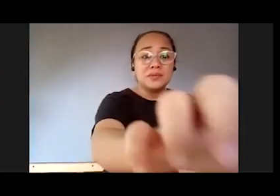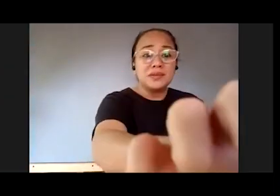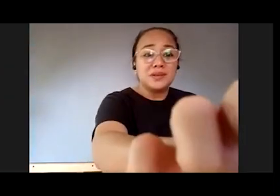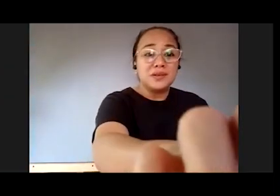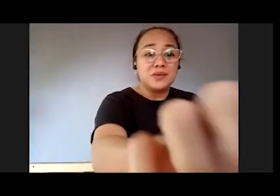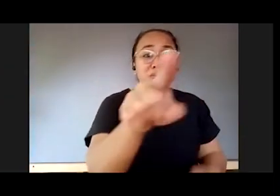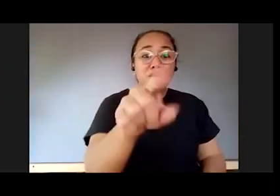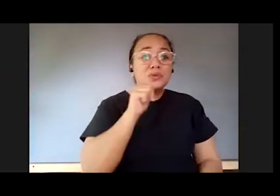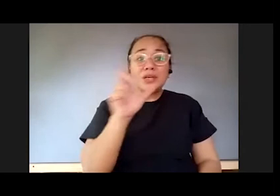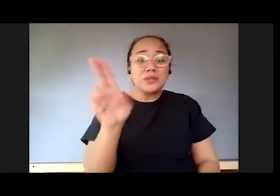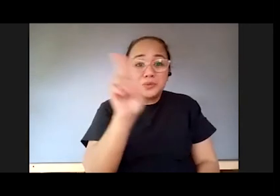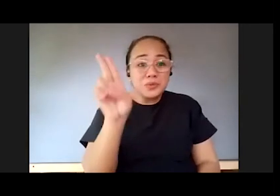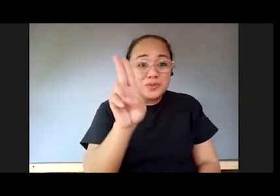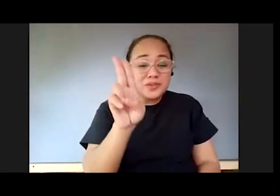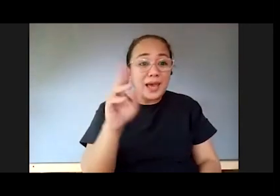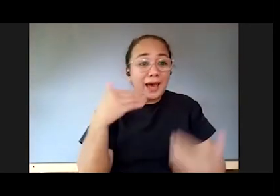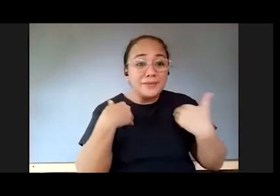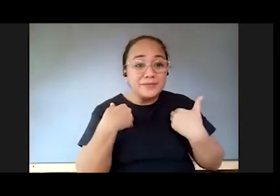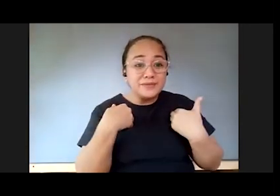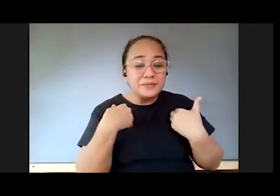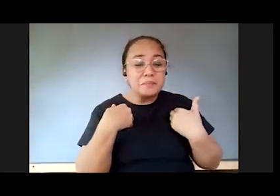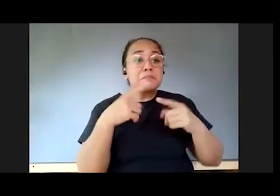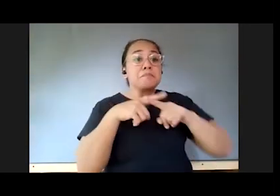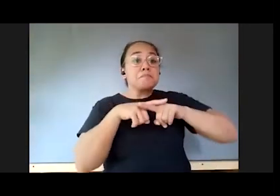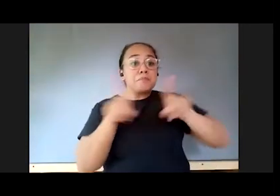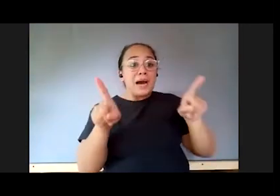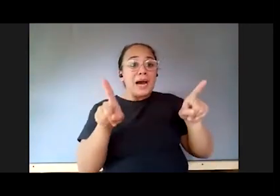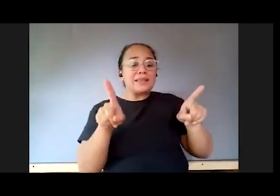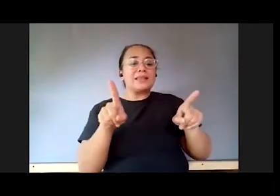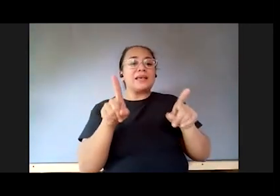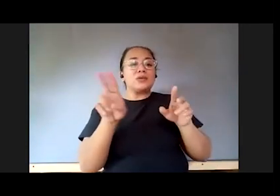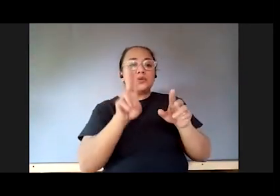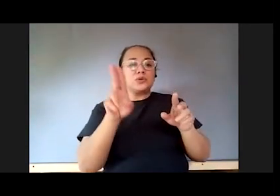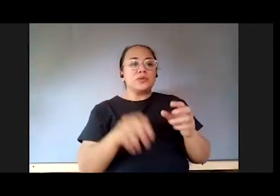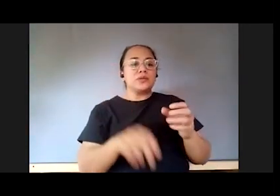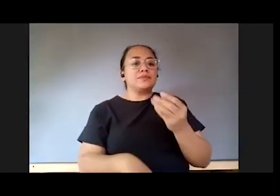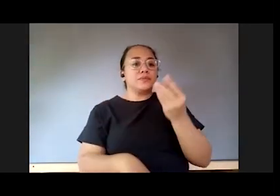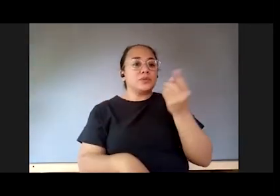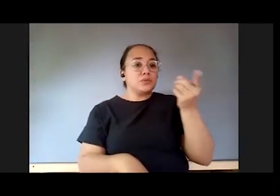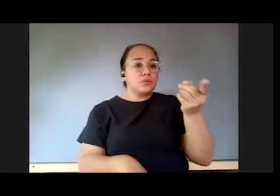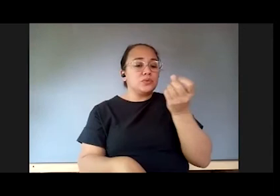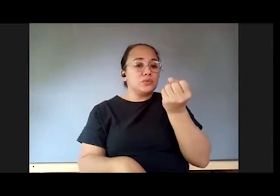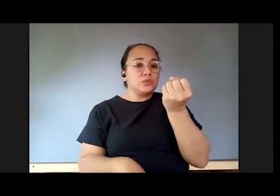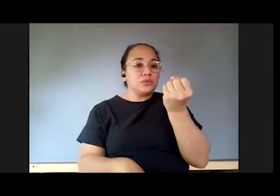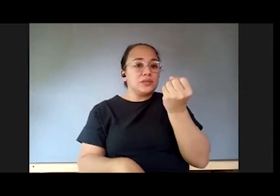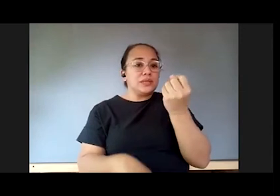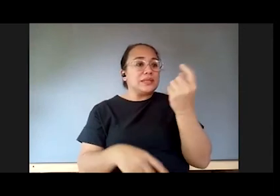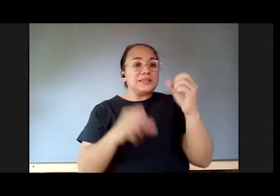say, you sticks, how many? You can use have in that